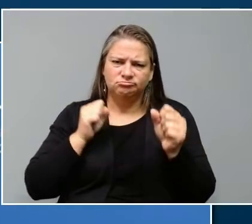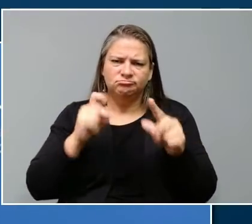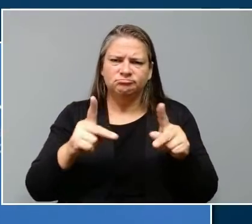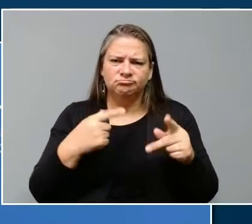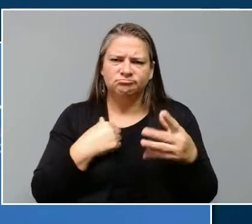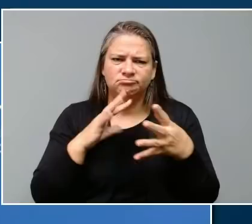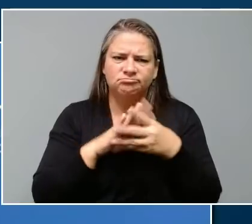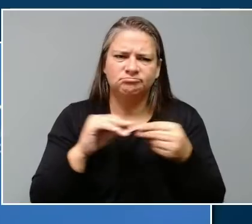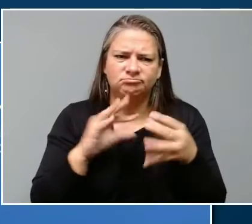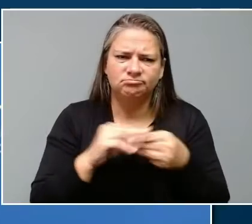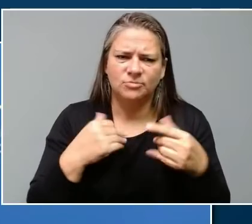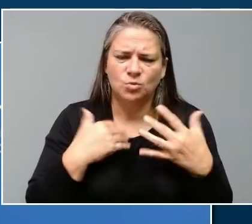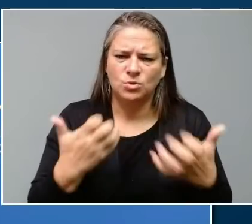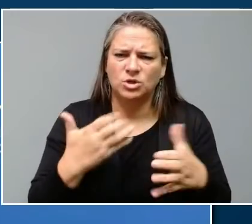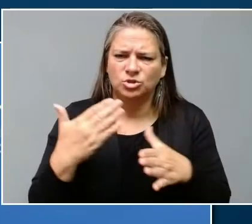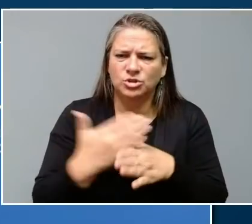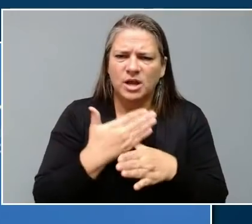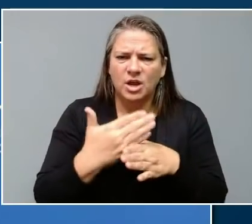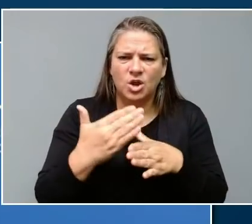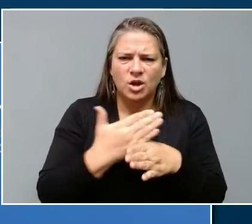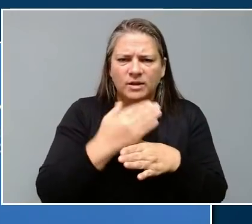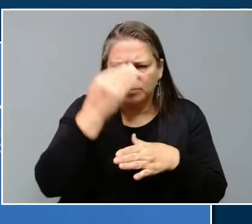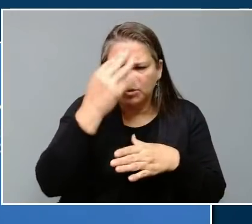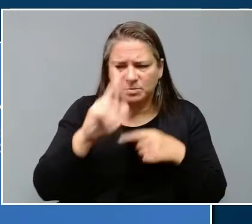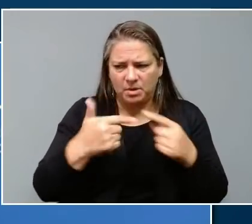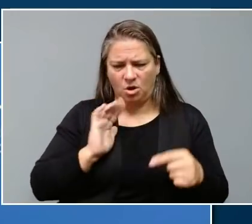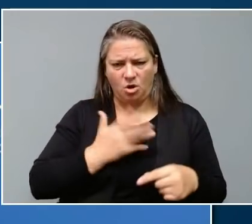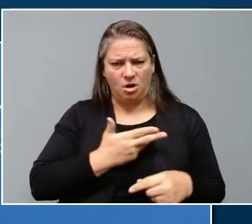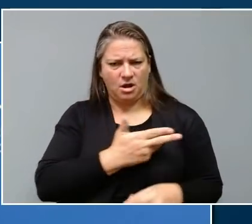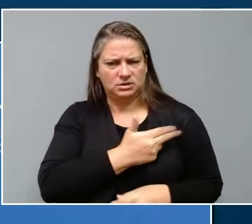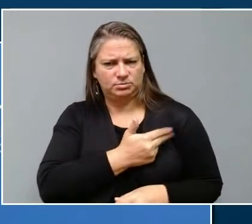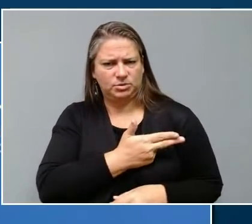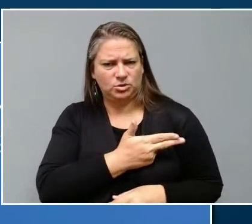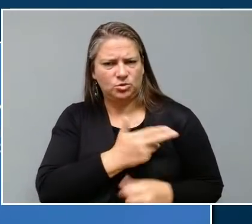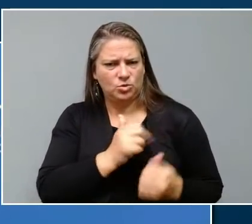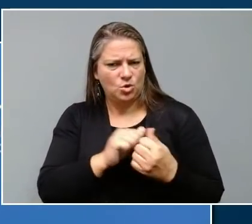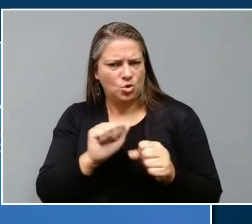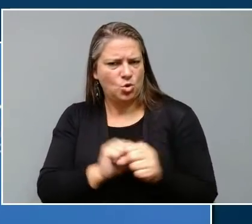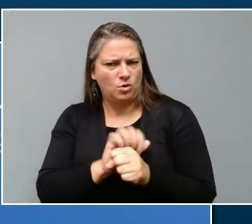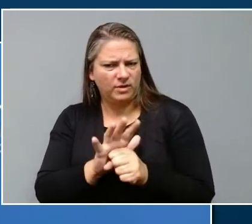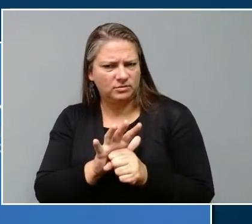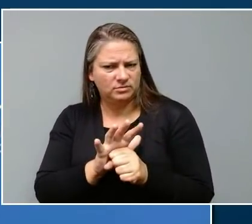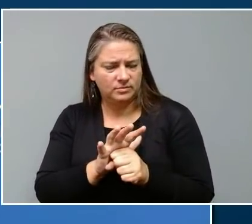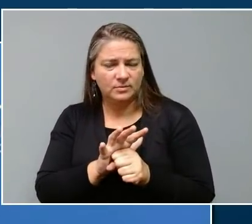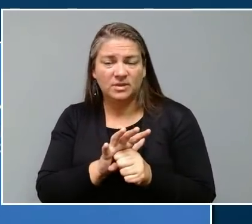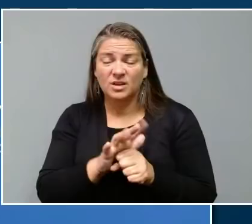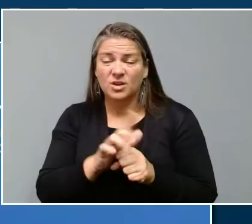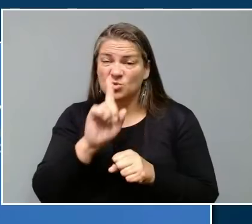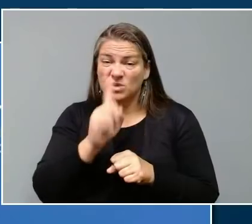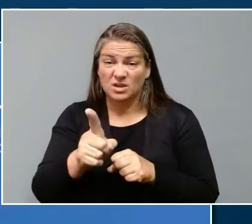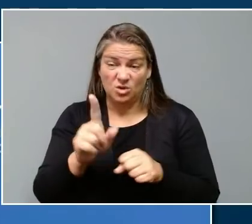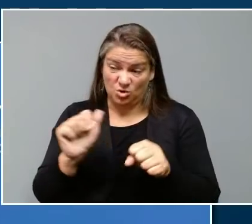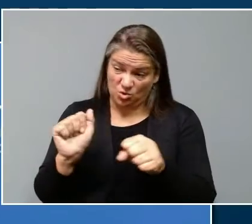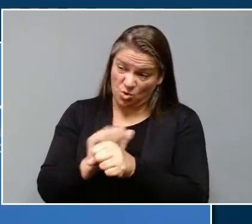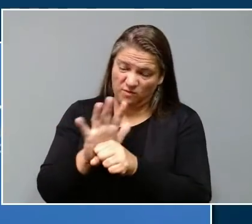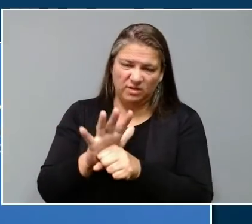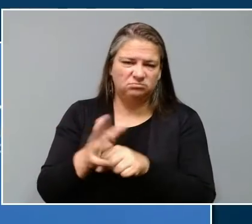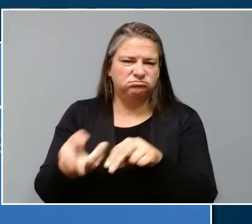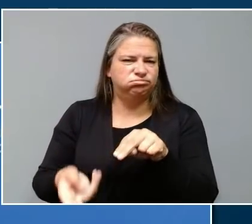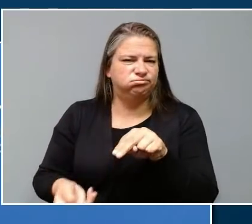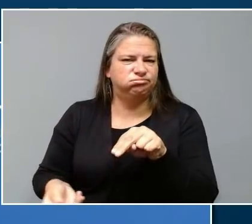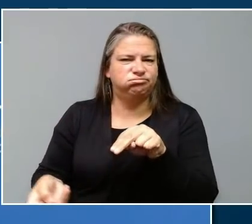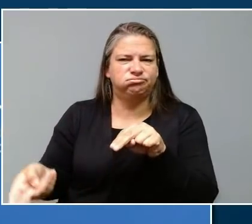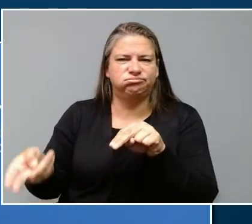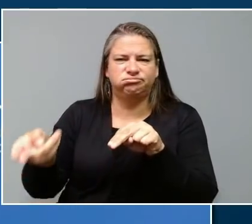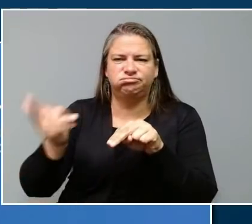important information regarding our hospital operations and COVID-19 status. Without a doubt, cases of COVID-19 have increased significantly in our